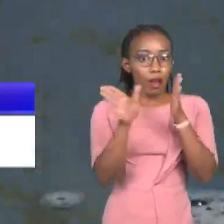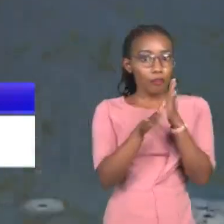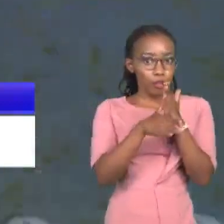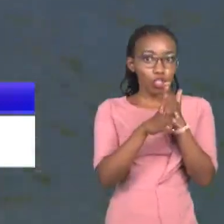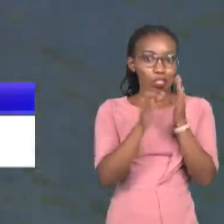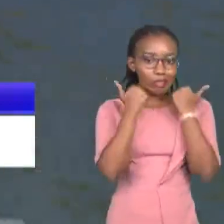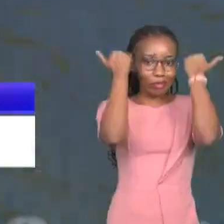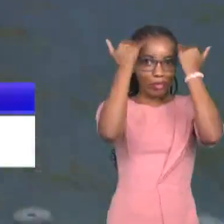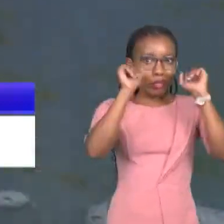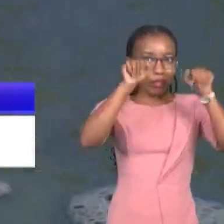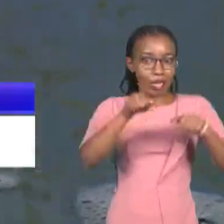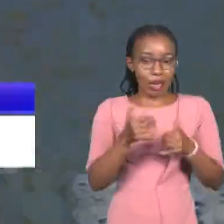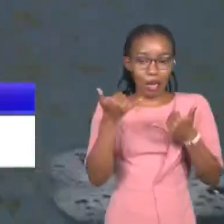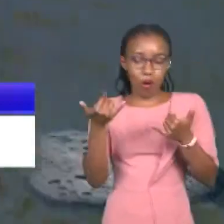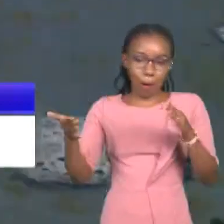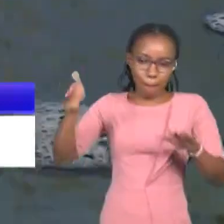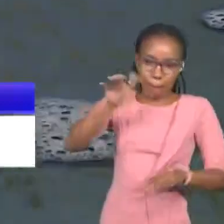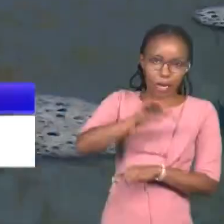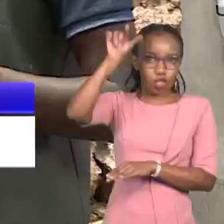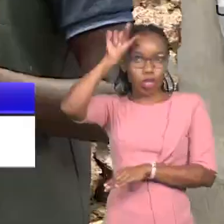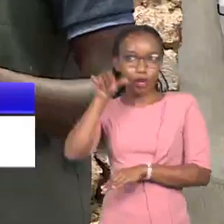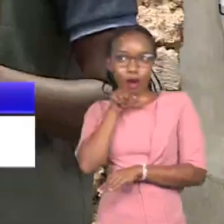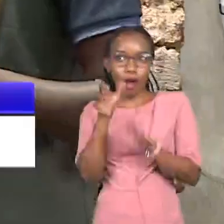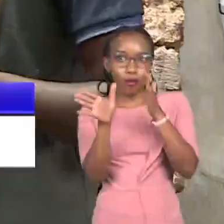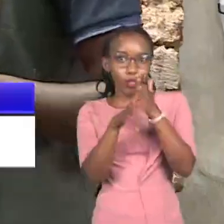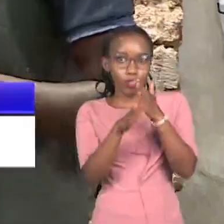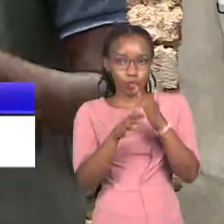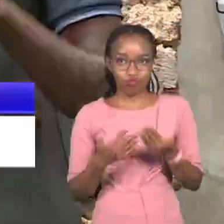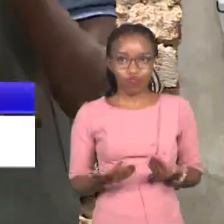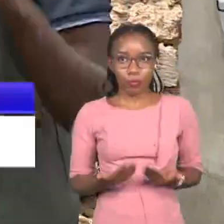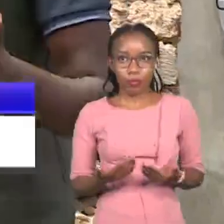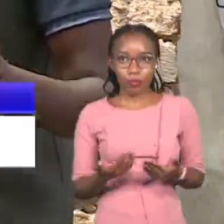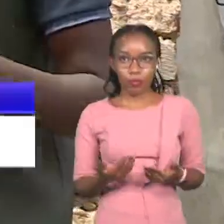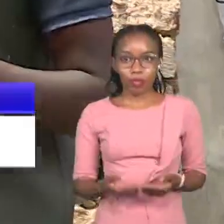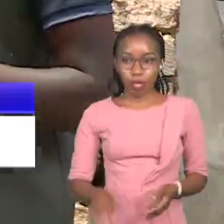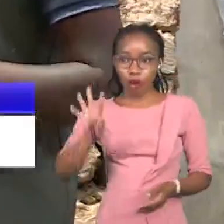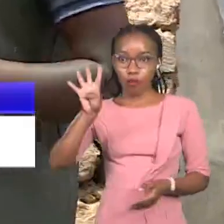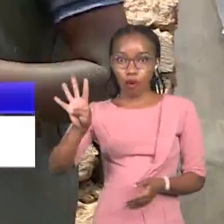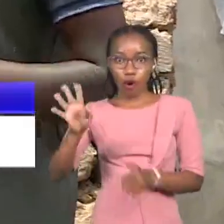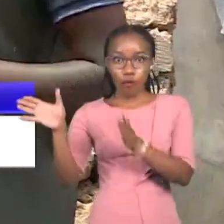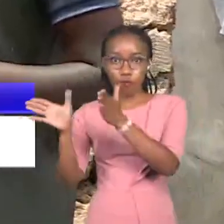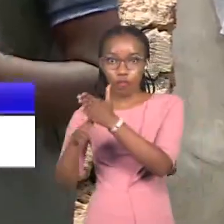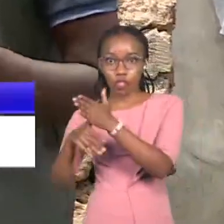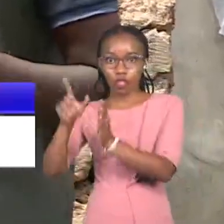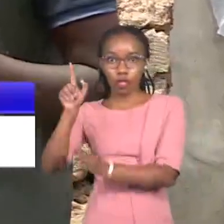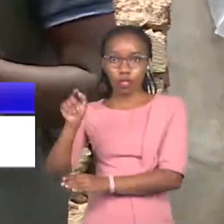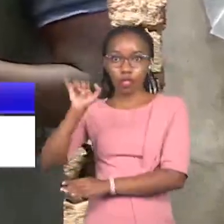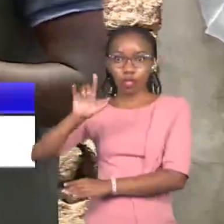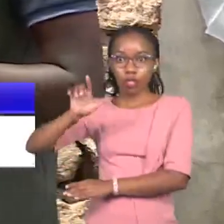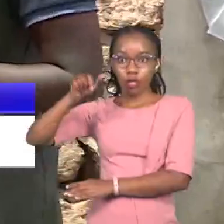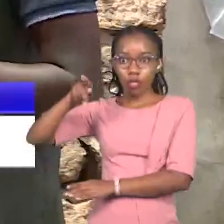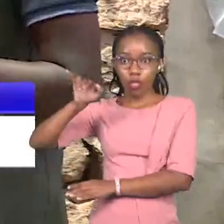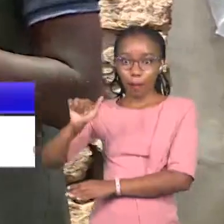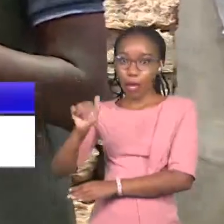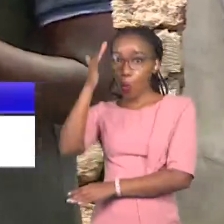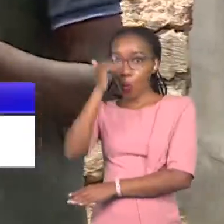method is reversing the gender of the fish. It is possible for tilapia fish, since it is scientifically